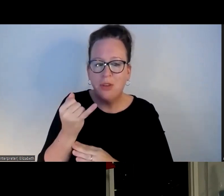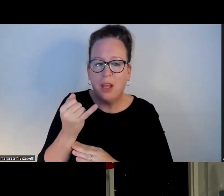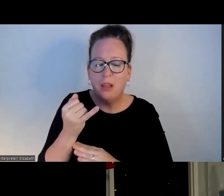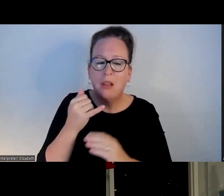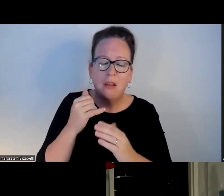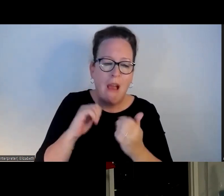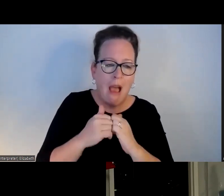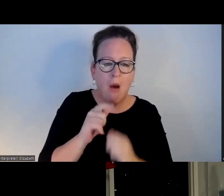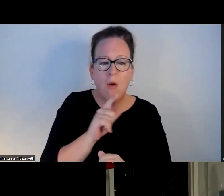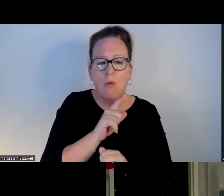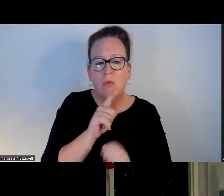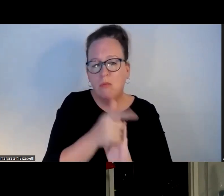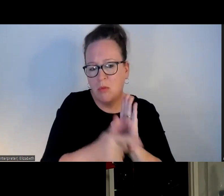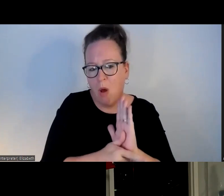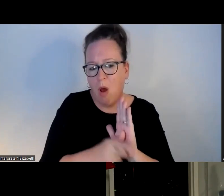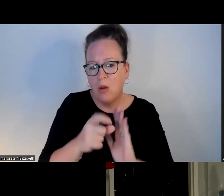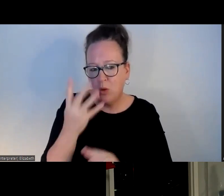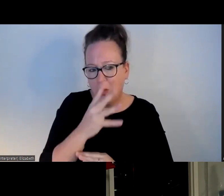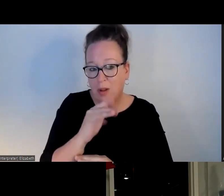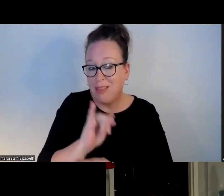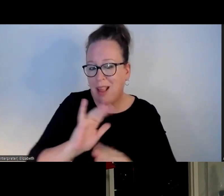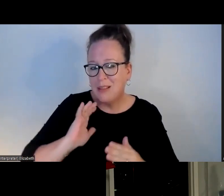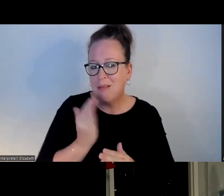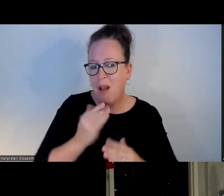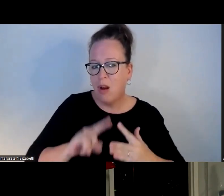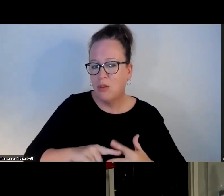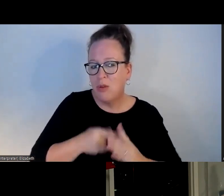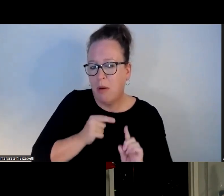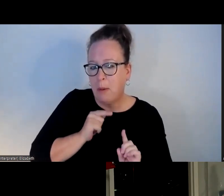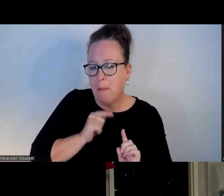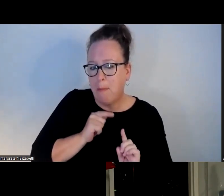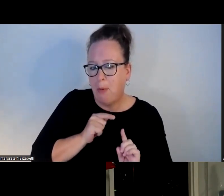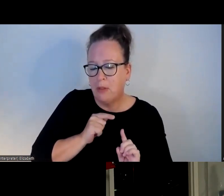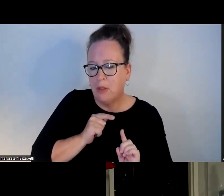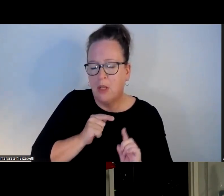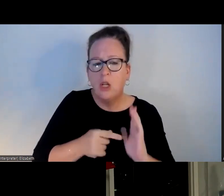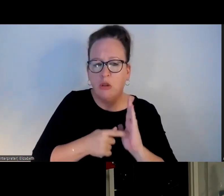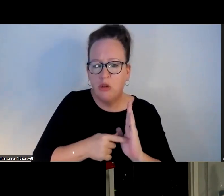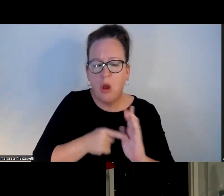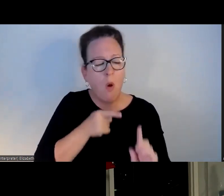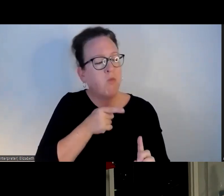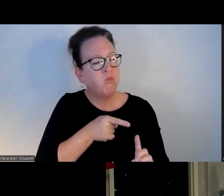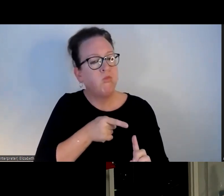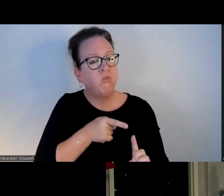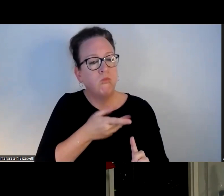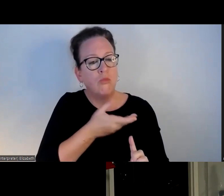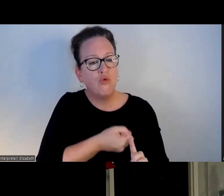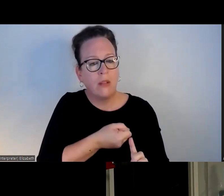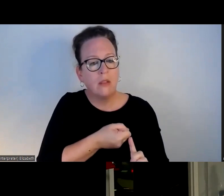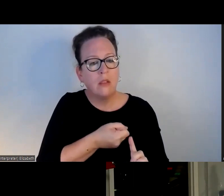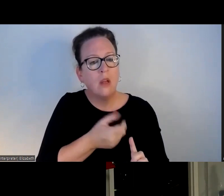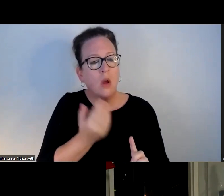laid out, as a starting point as a kind of a show of faith in the direction of the